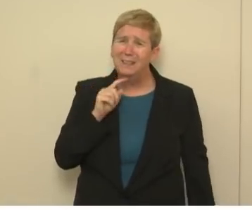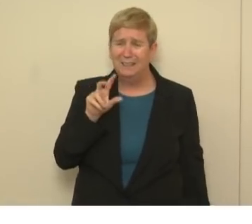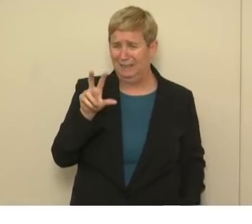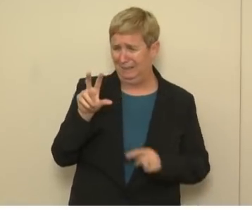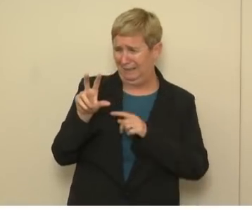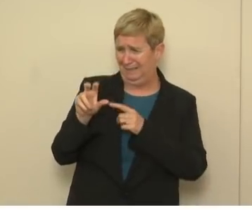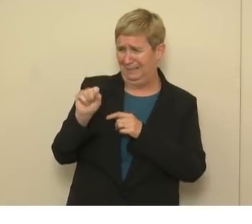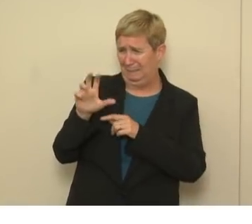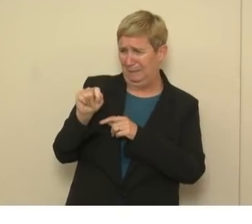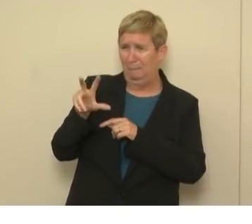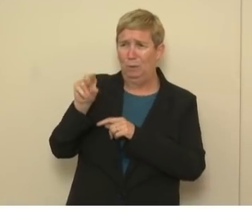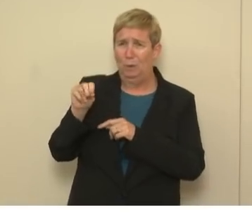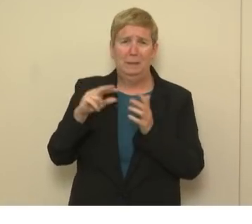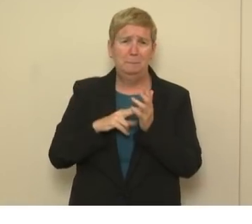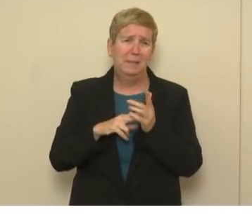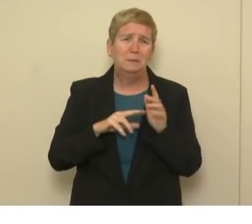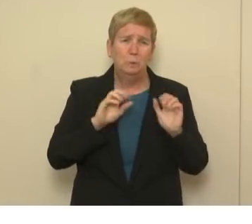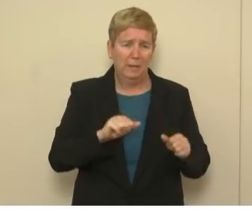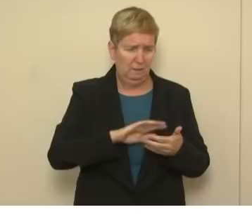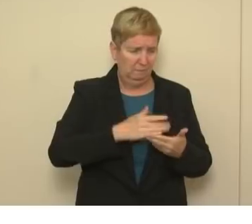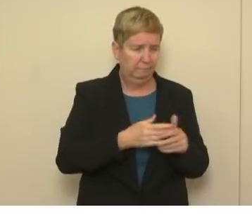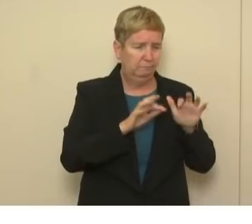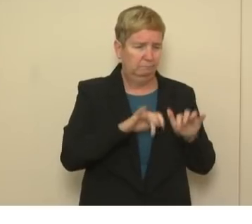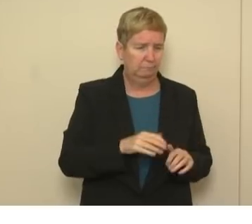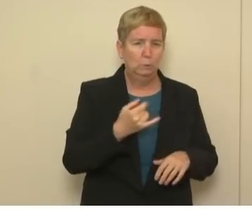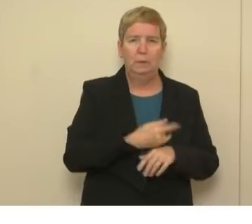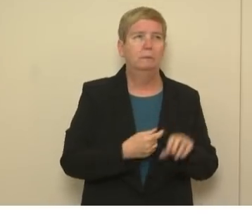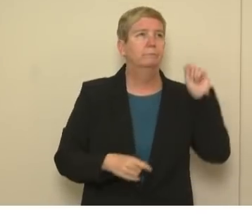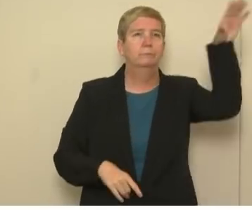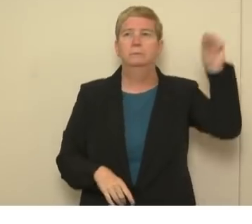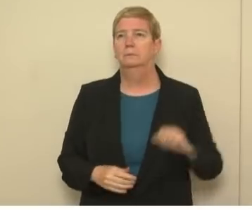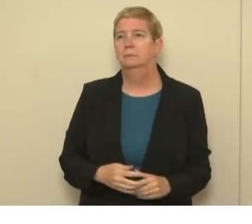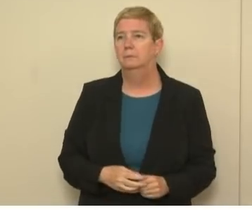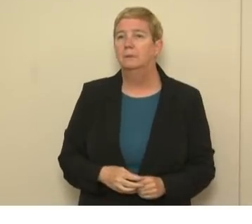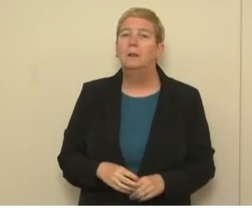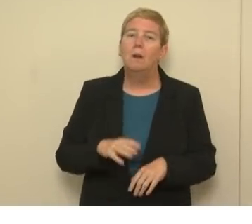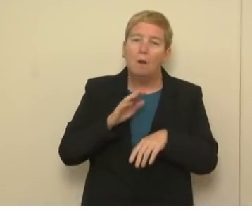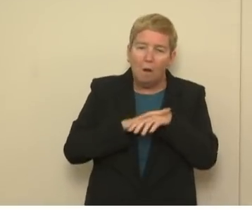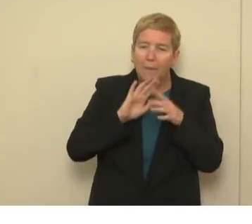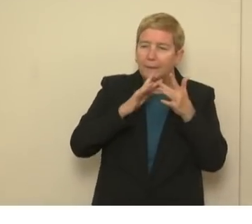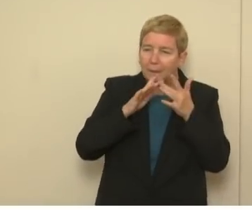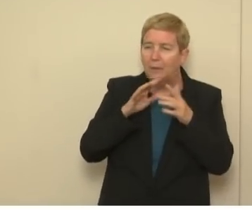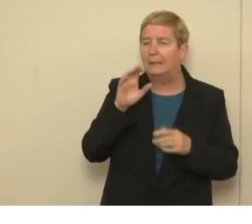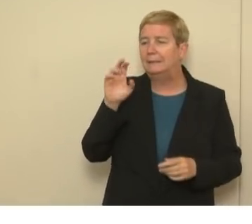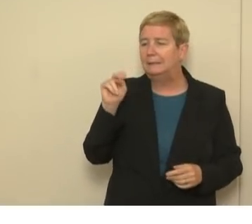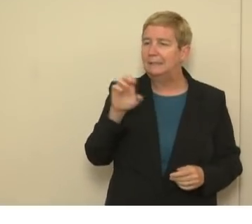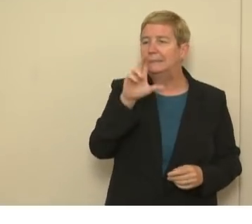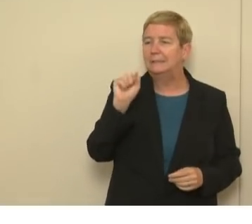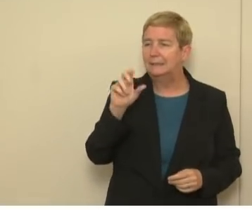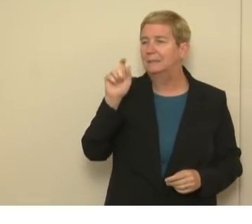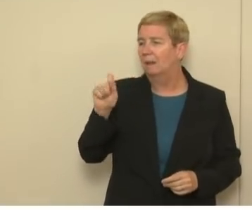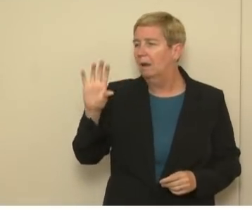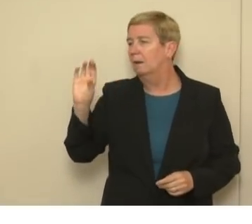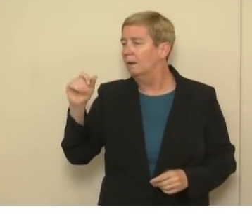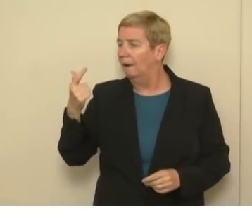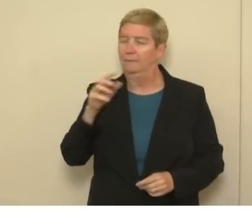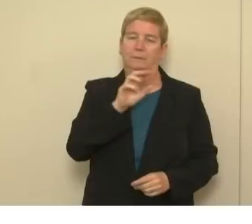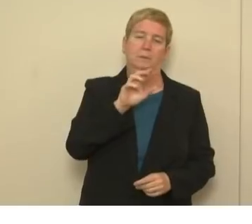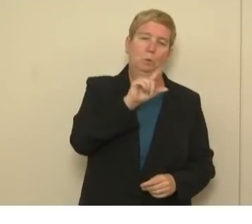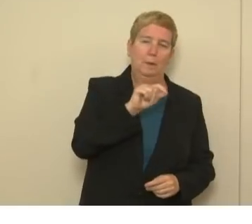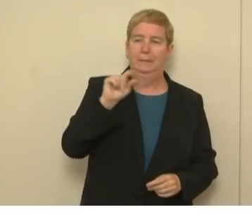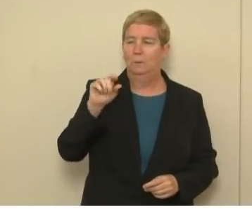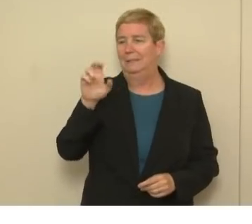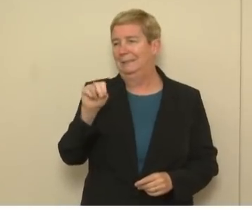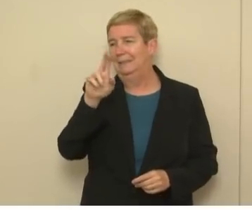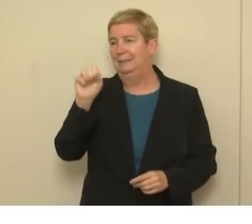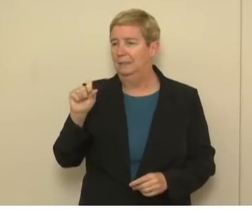you can complete it today. And it is online, 2020census.gov, or by phone in English and Spanish, or if you're hearing impaired,